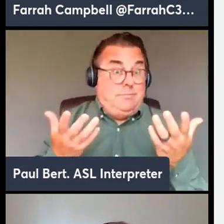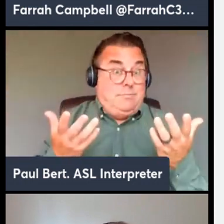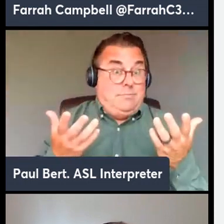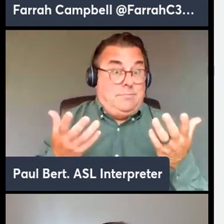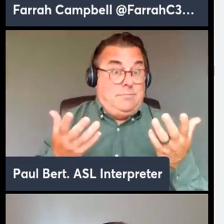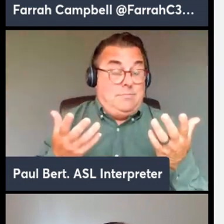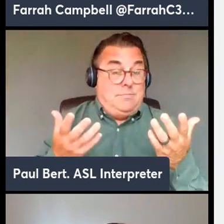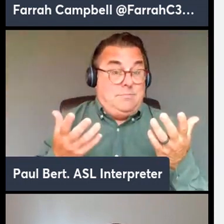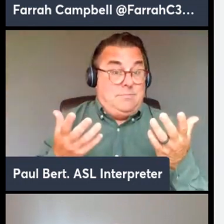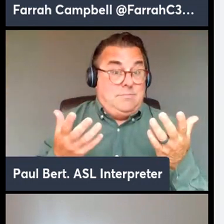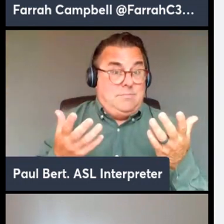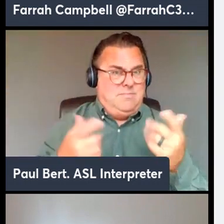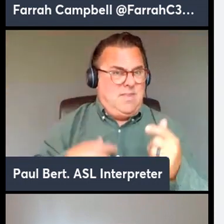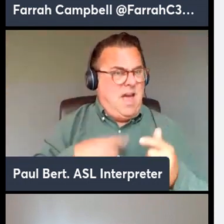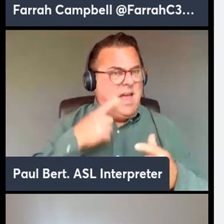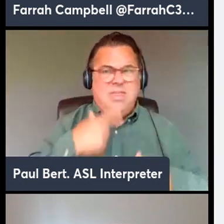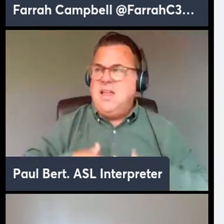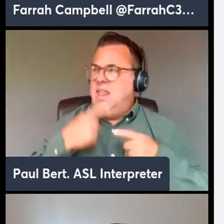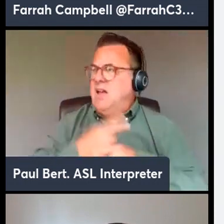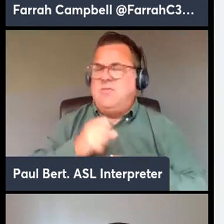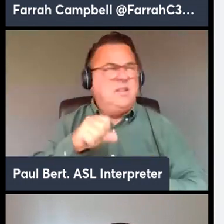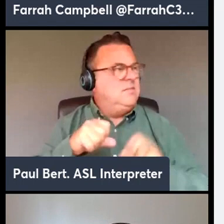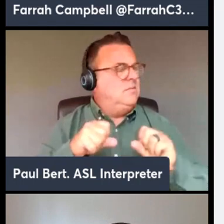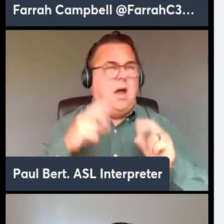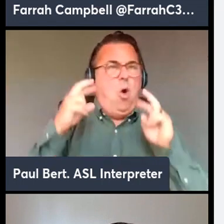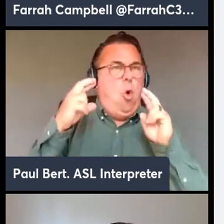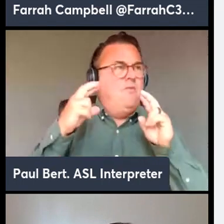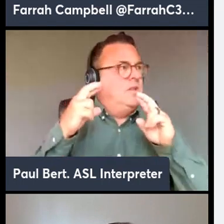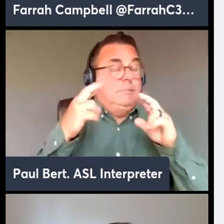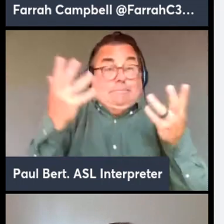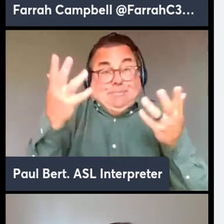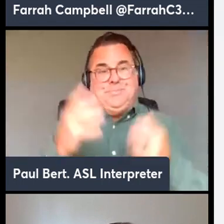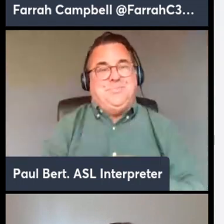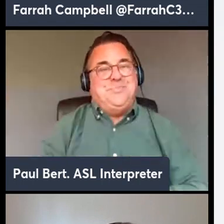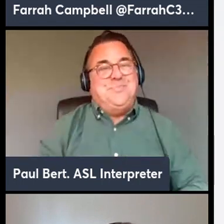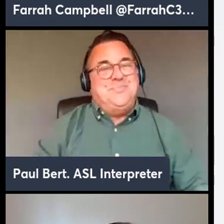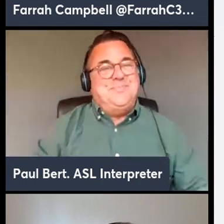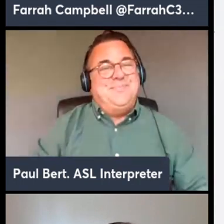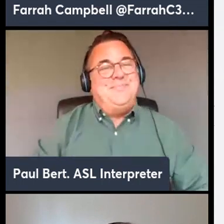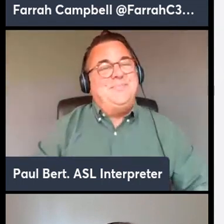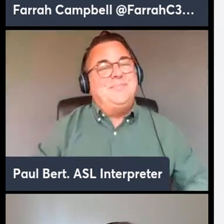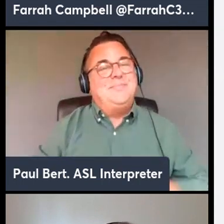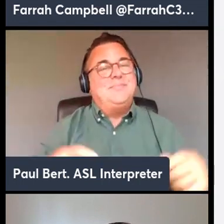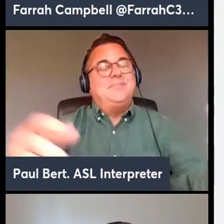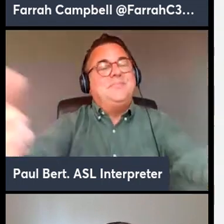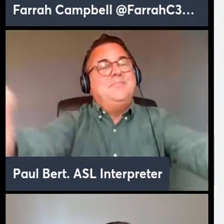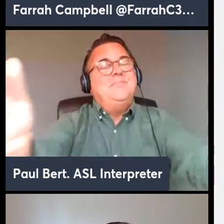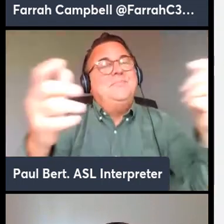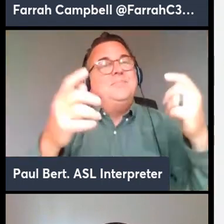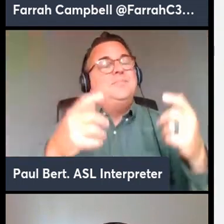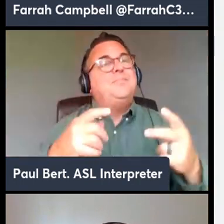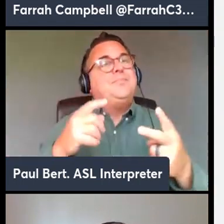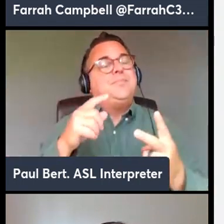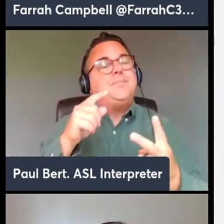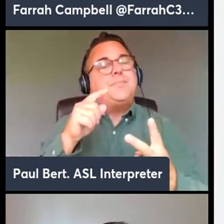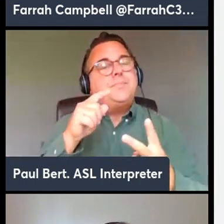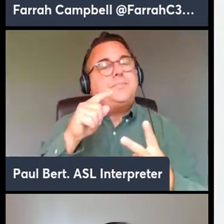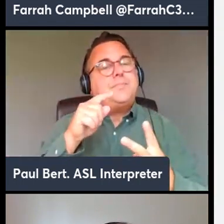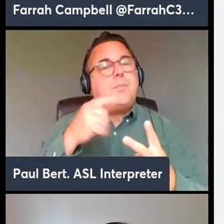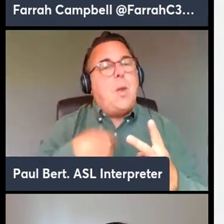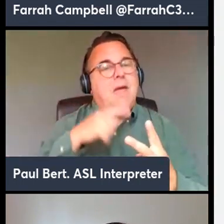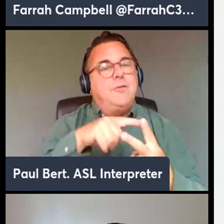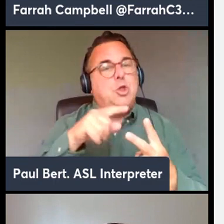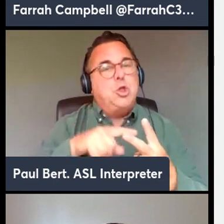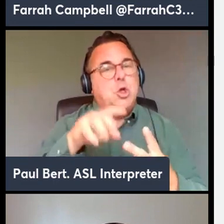Is it? Yeah, I think it's live. Huh? Yeah, I hope it is. I will actually. So we actually have two